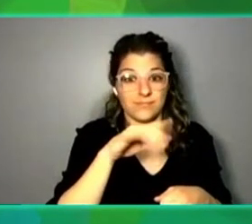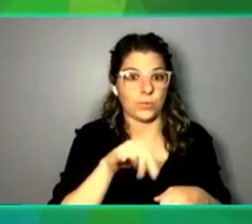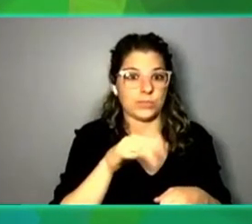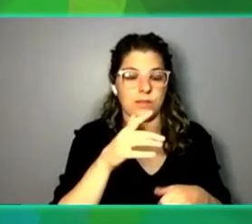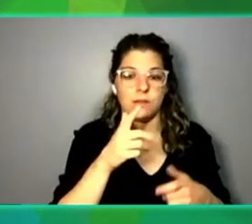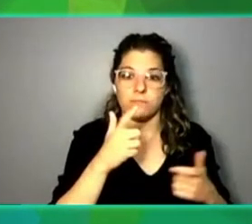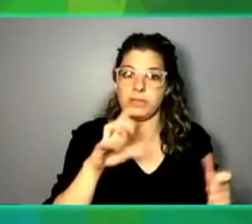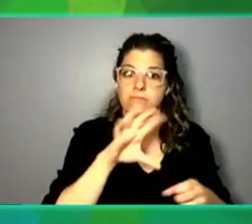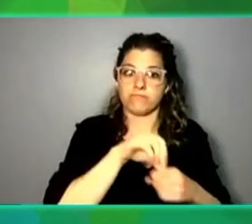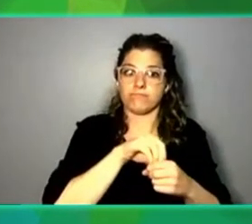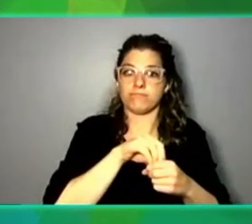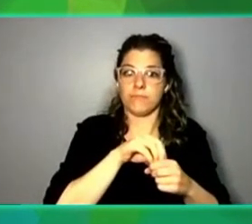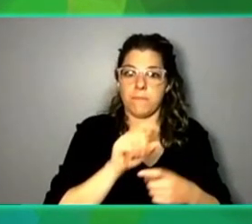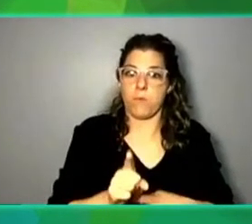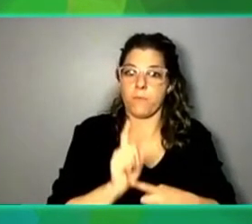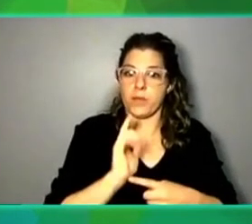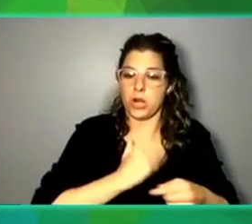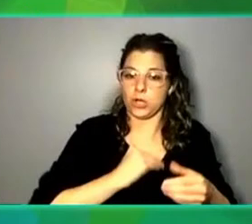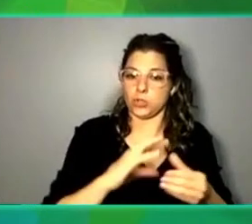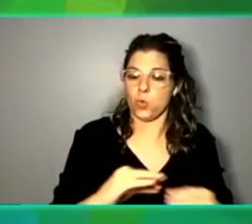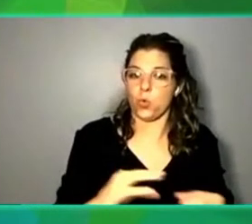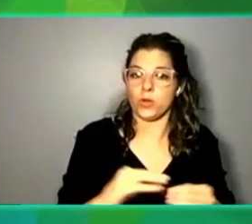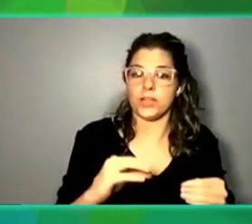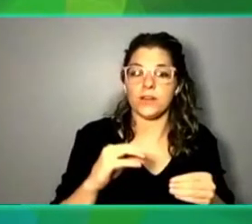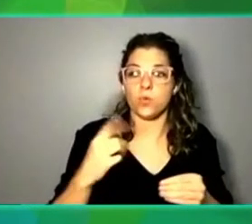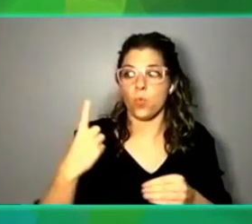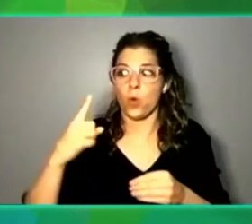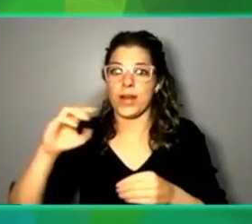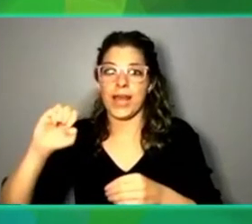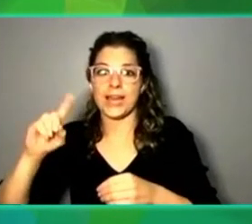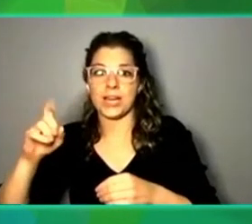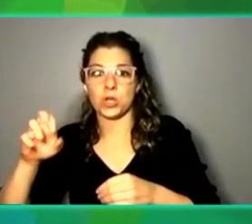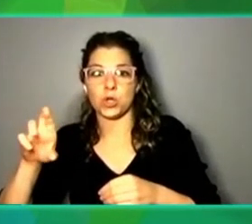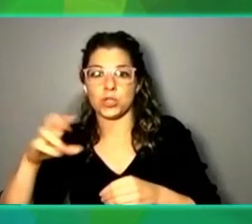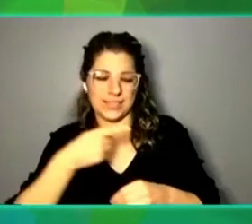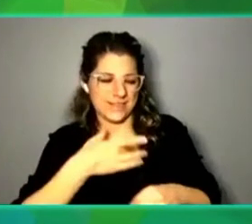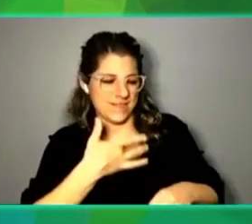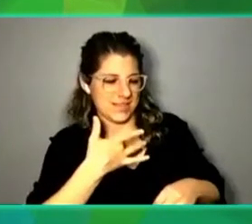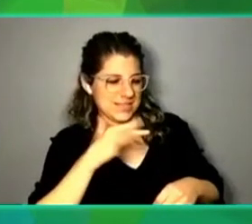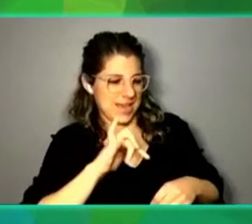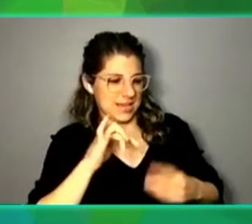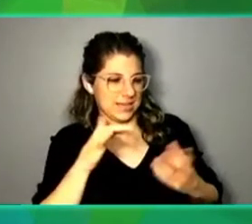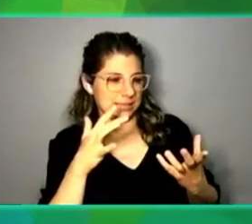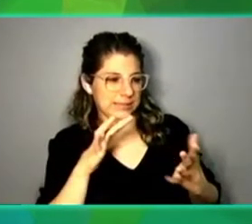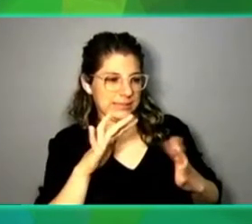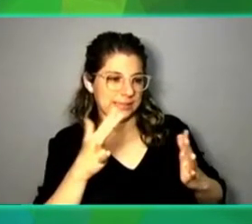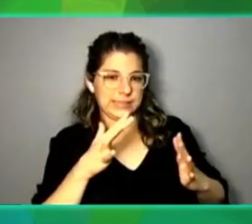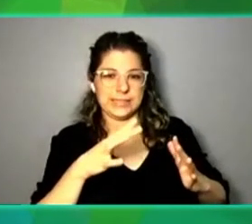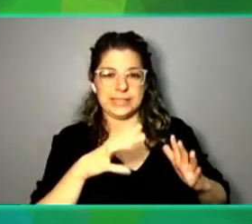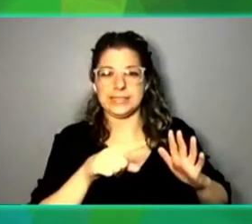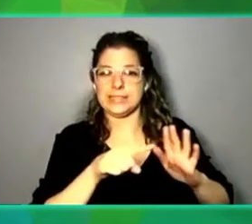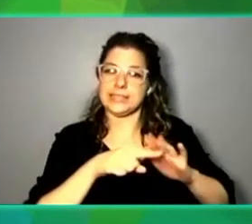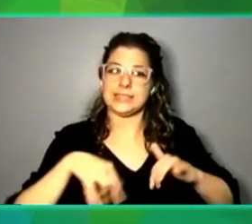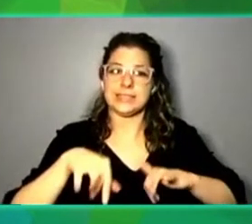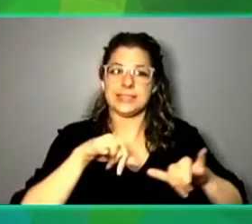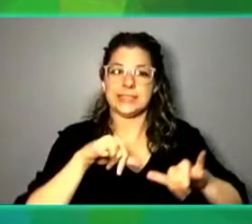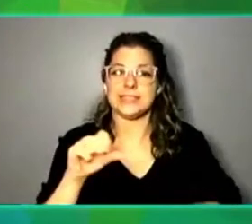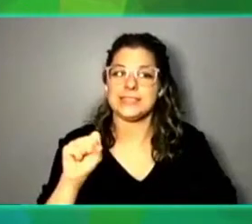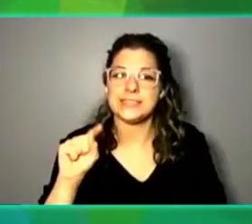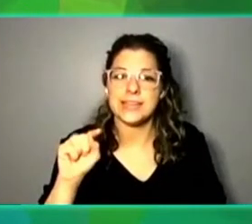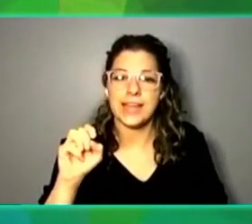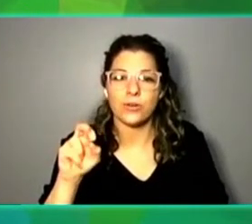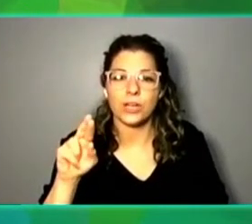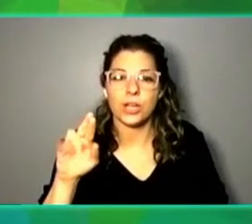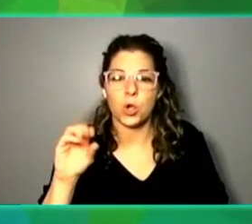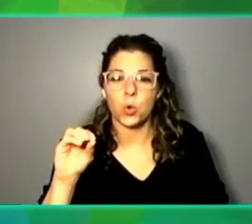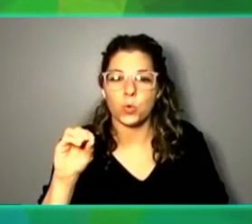part of a moment in our story. And one of our editors was like, oh, this feels kind of like stereotypical, you know,